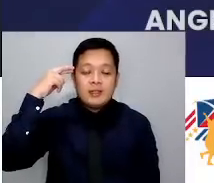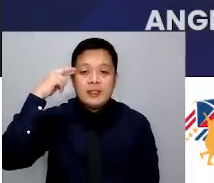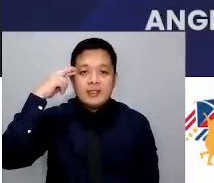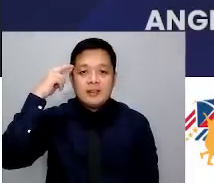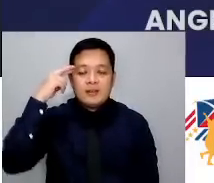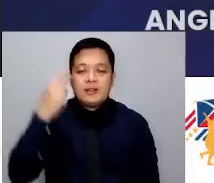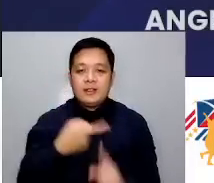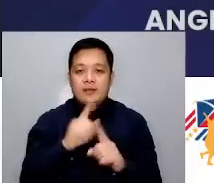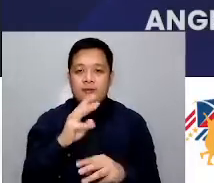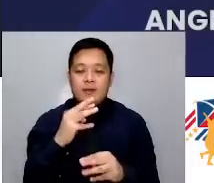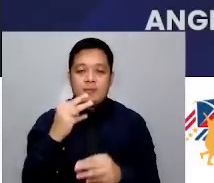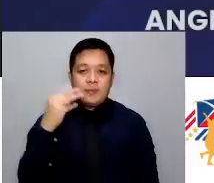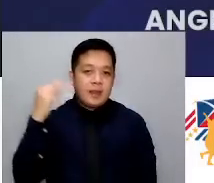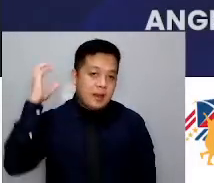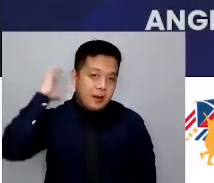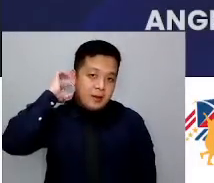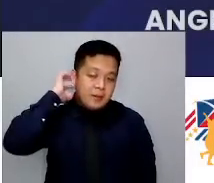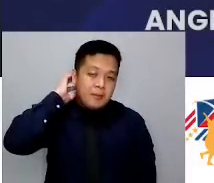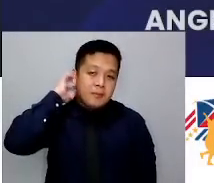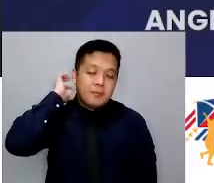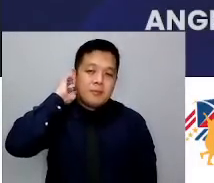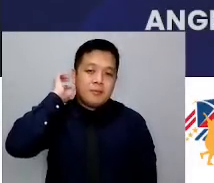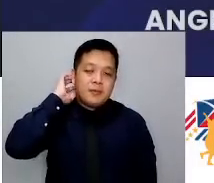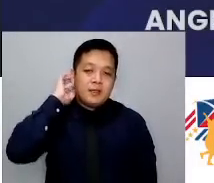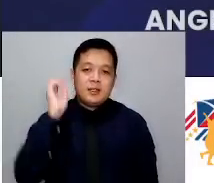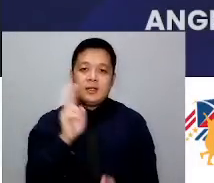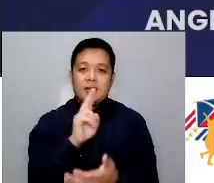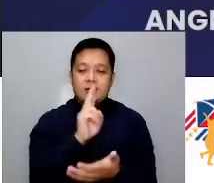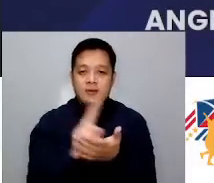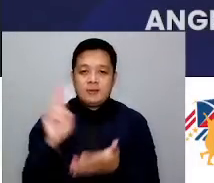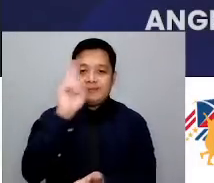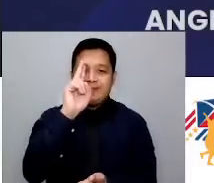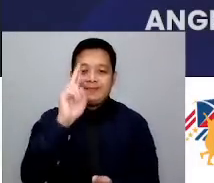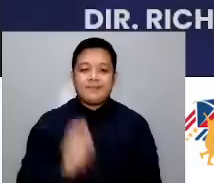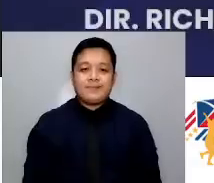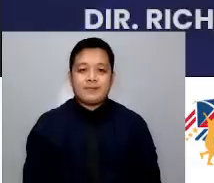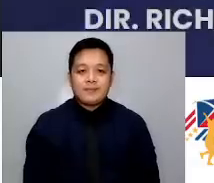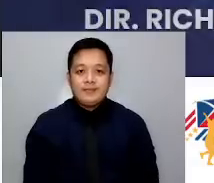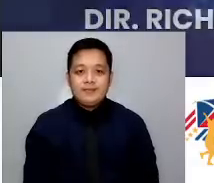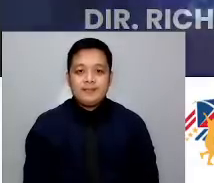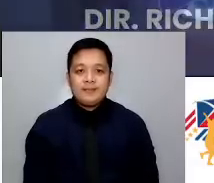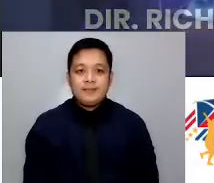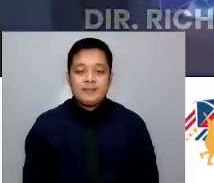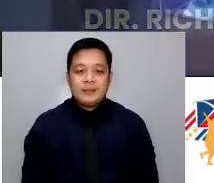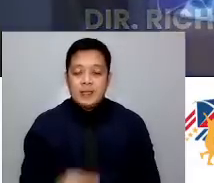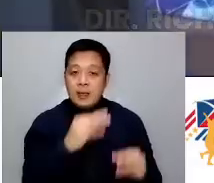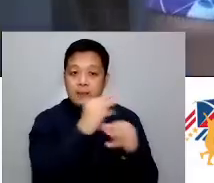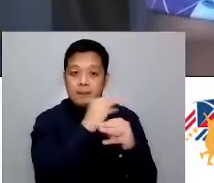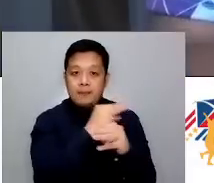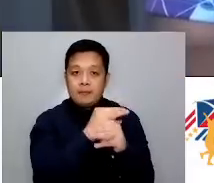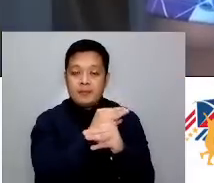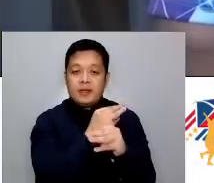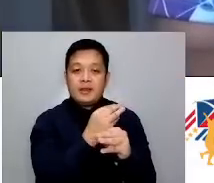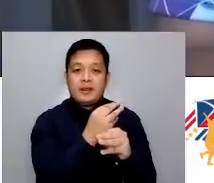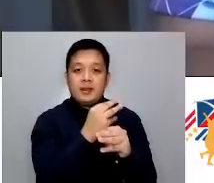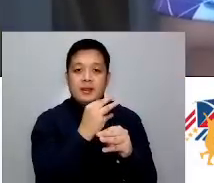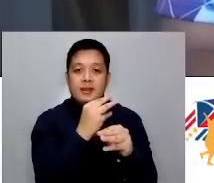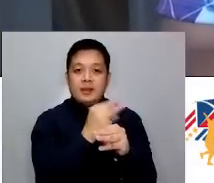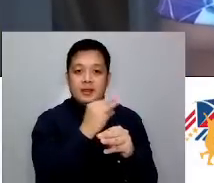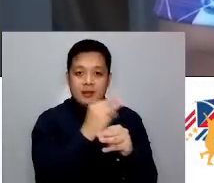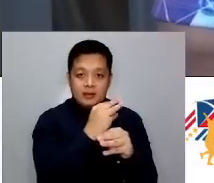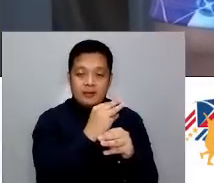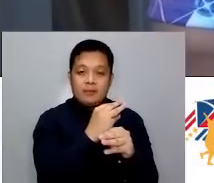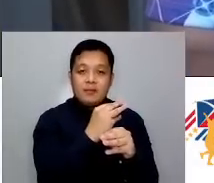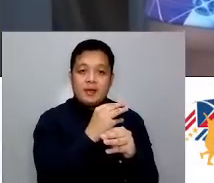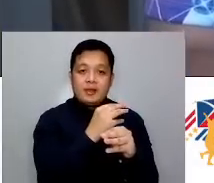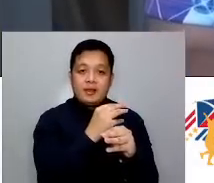Mindanao State University, Iligan Institute of Technology. Aside from the math category, to add more to our exciting